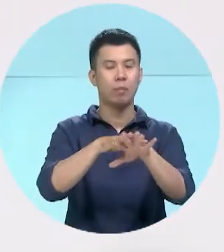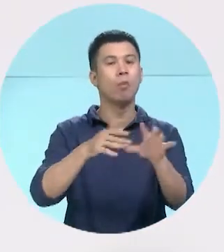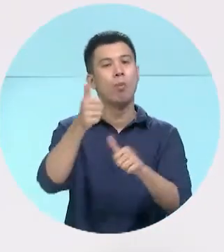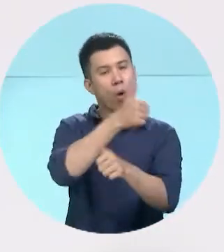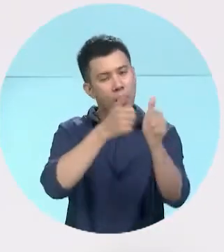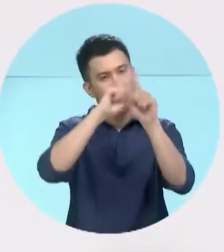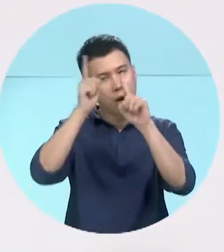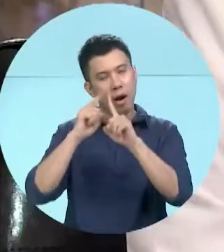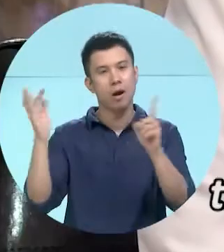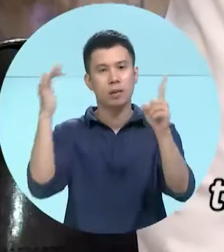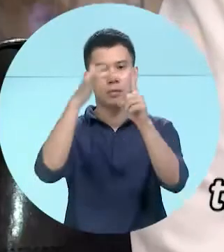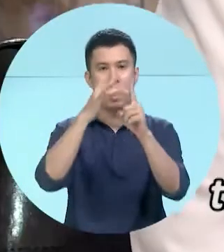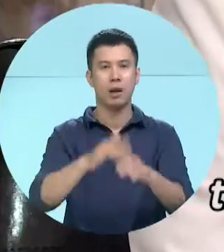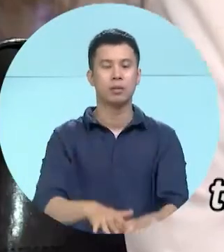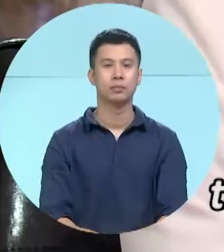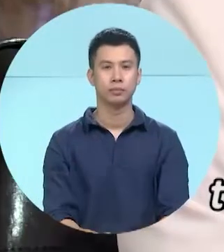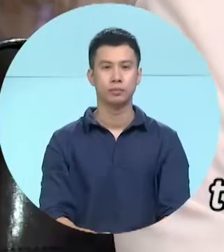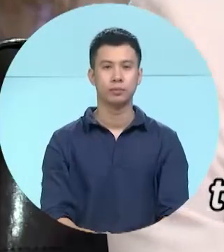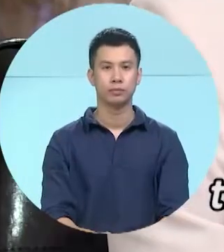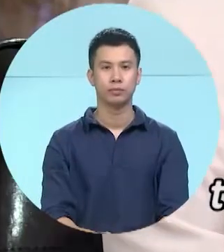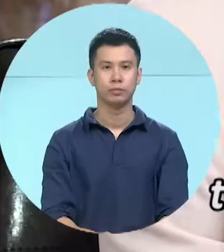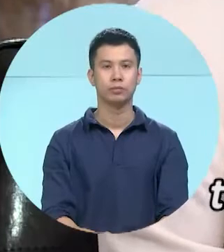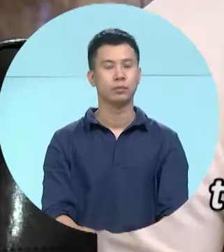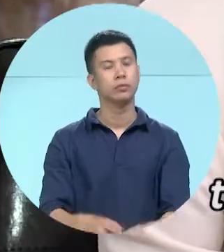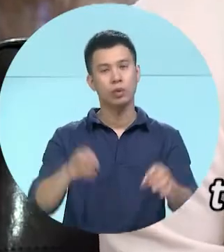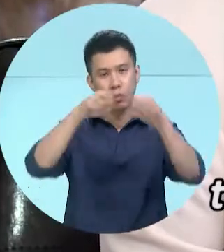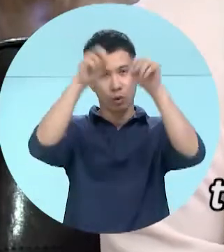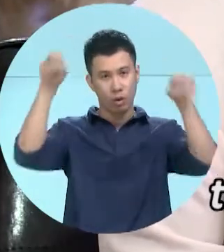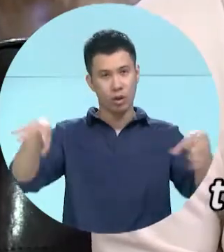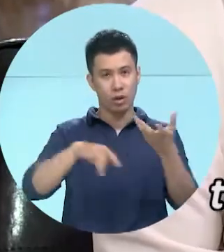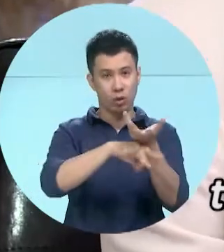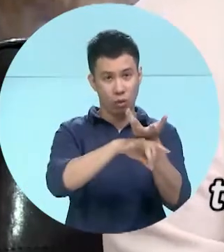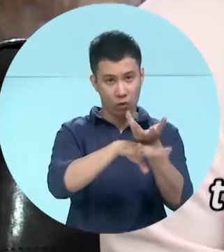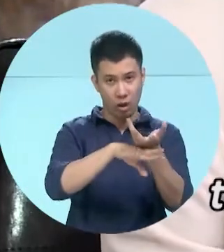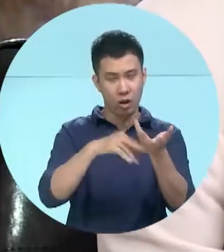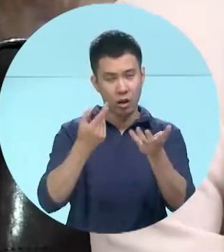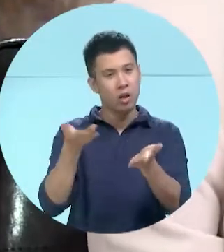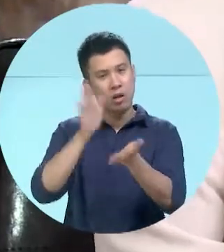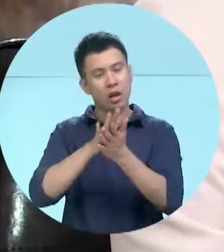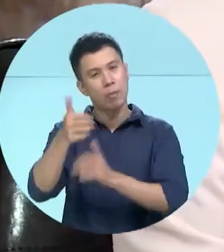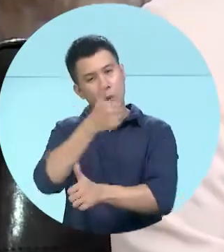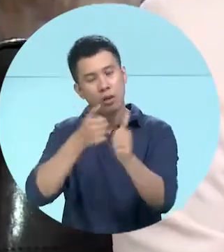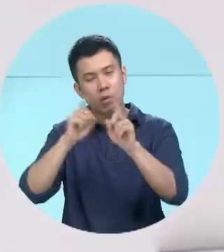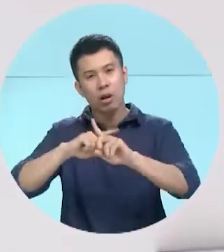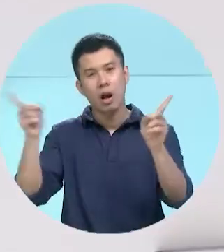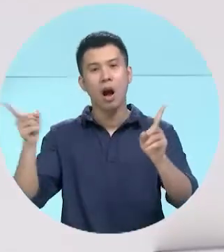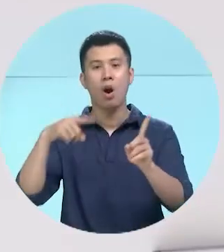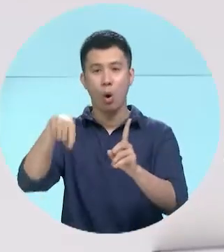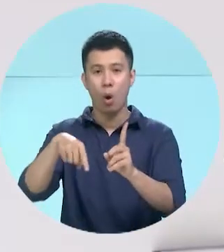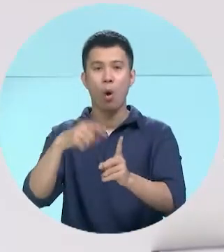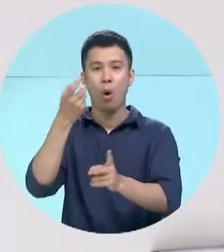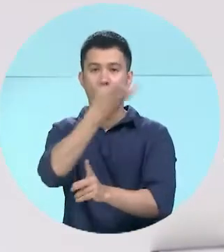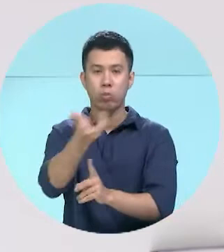in other activities. Besides the simple coffee, what are the things you do to support people with